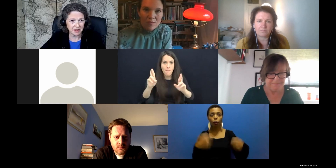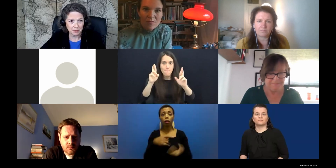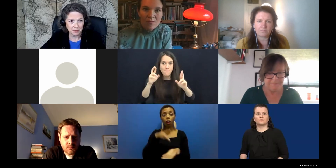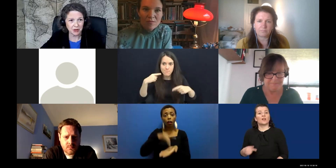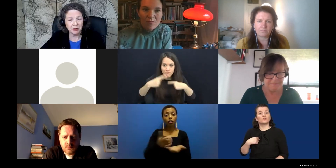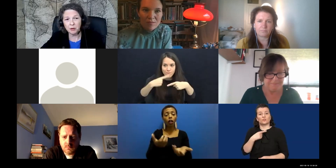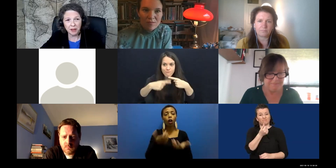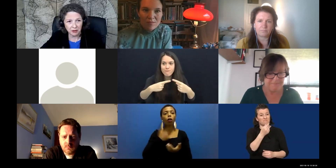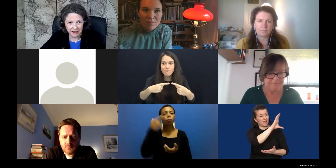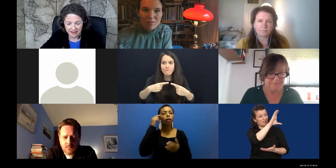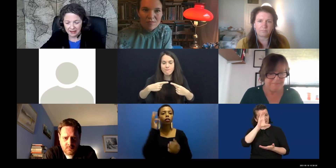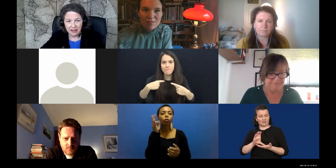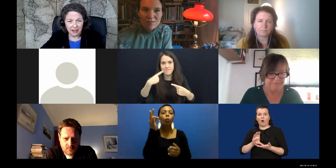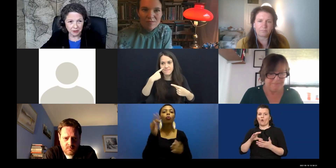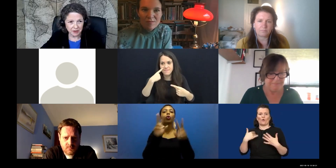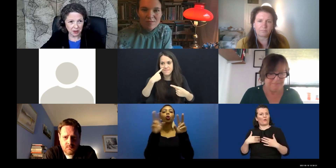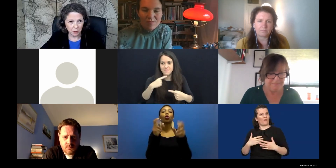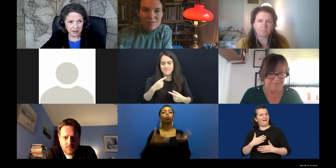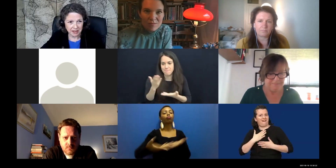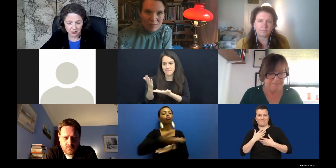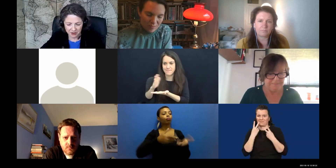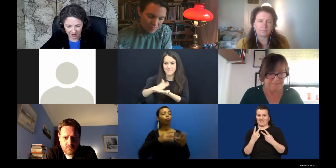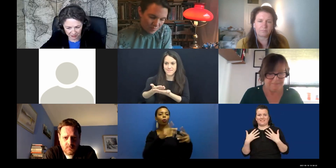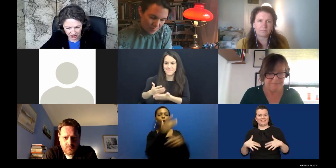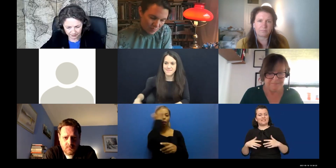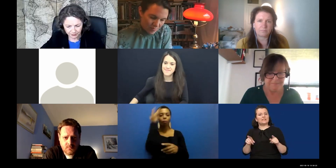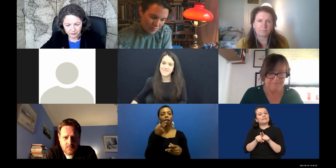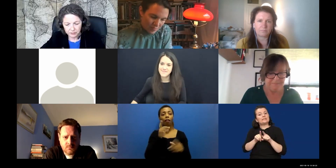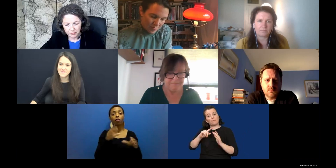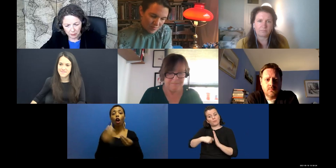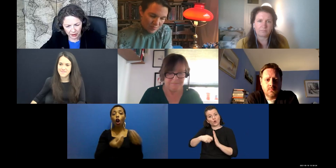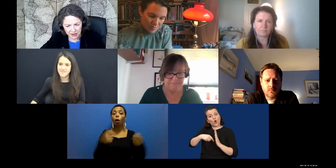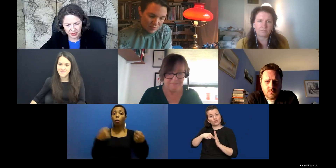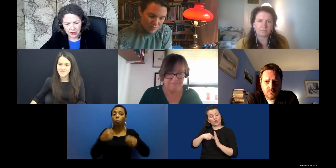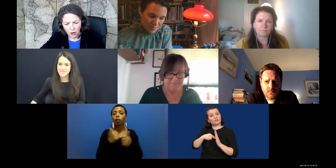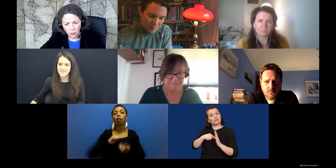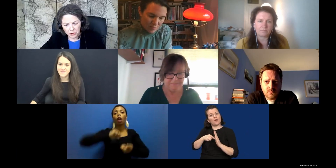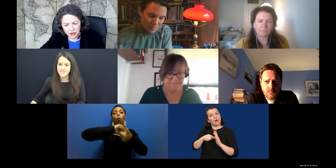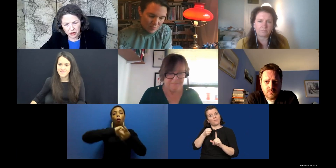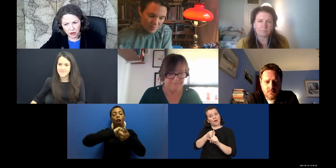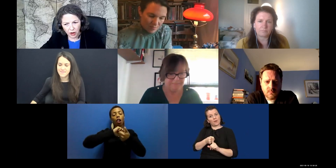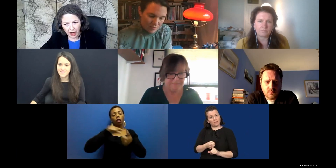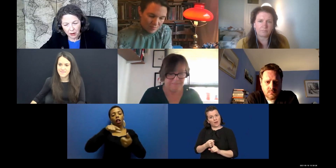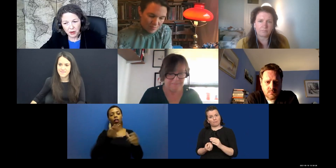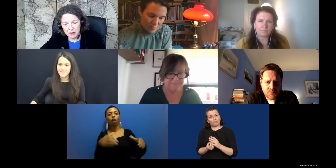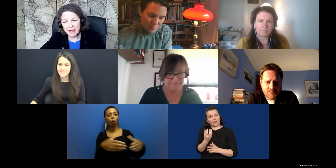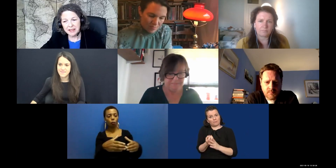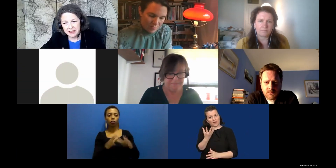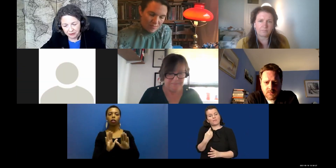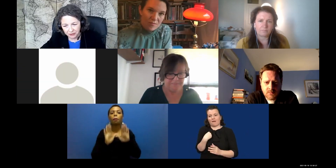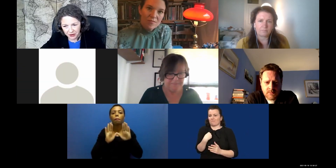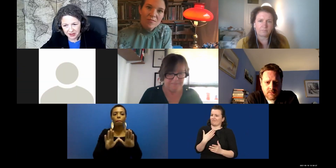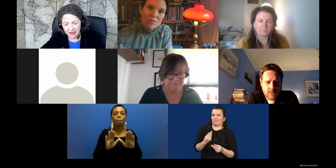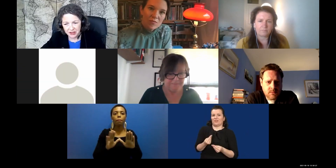results of this project with all my colleagues involved in equality across the Commission. But how can we make